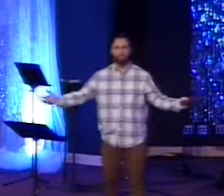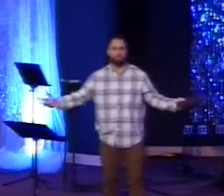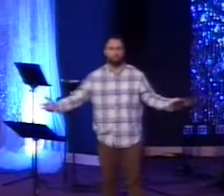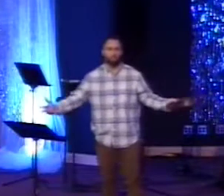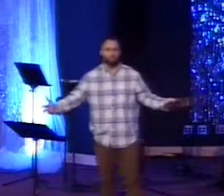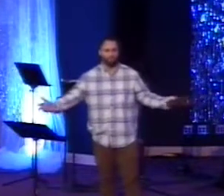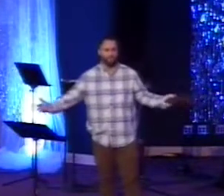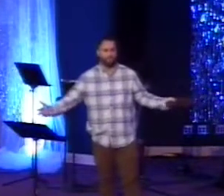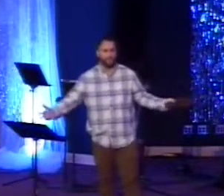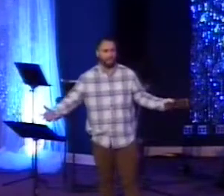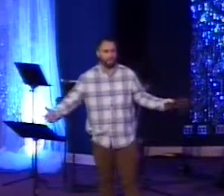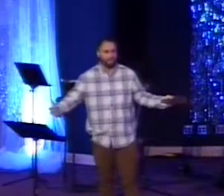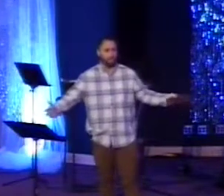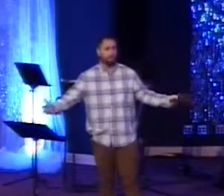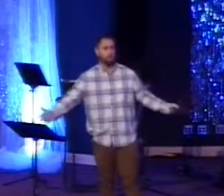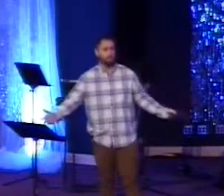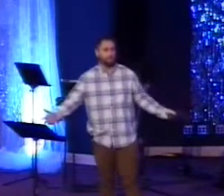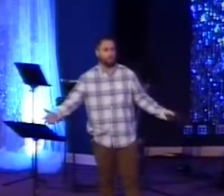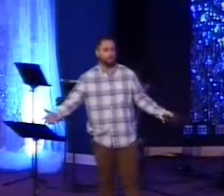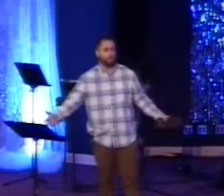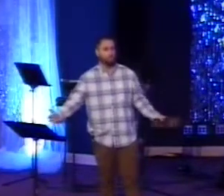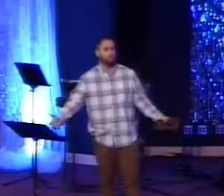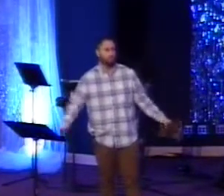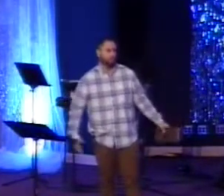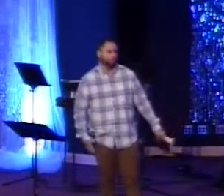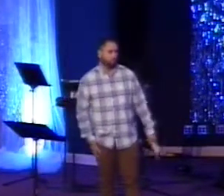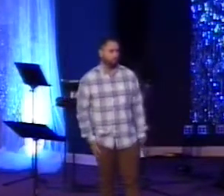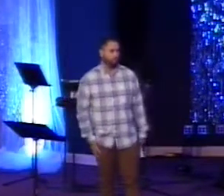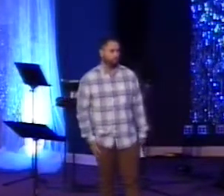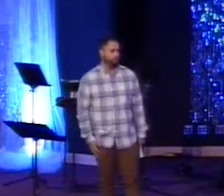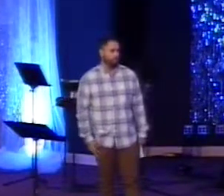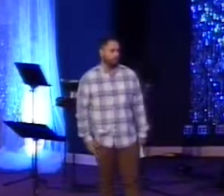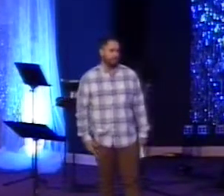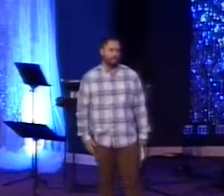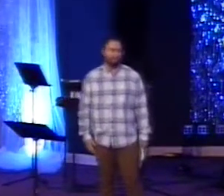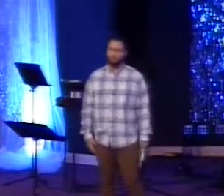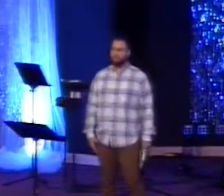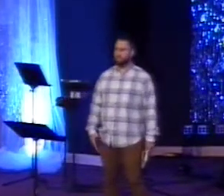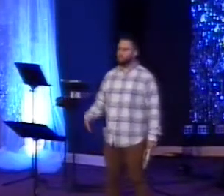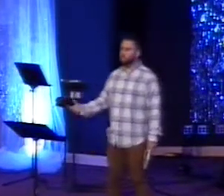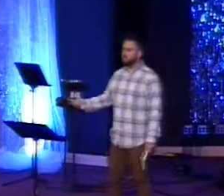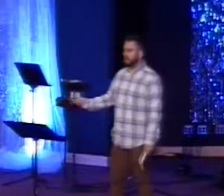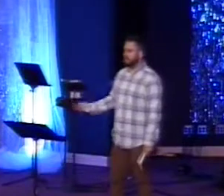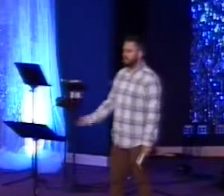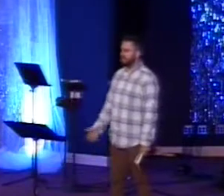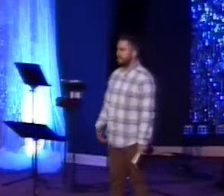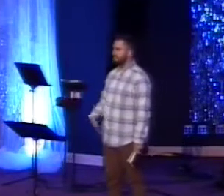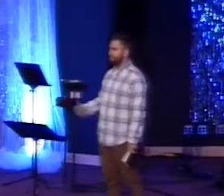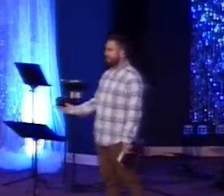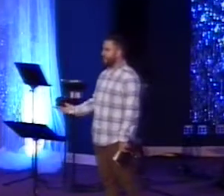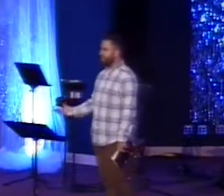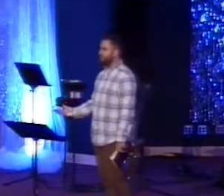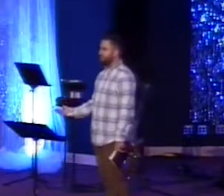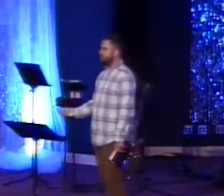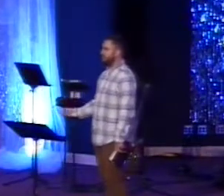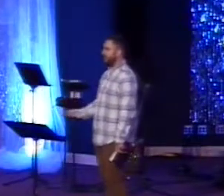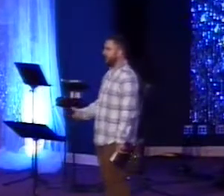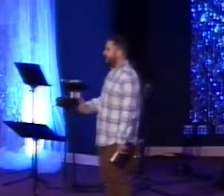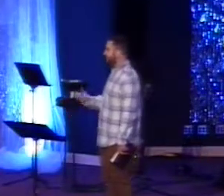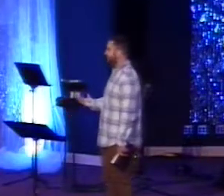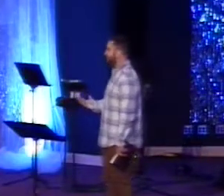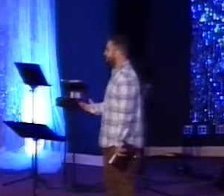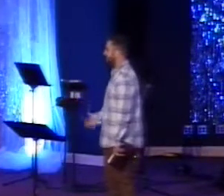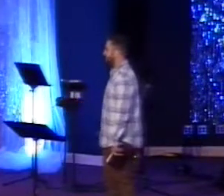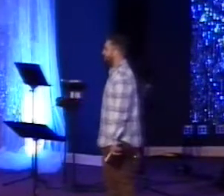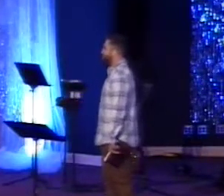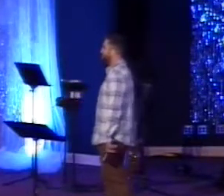people out there who believe that. Because I'm an American, I'm better than everyone else. And so these Jews thought, because I have the flesh, I